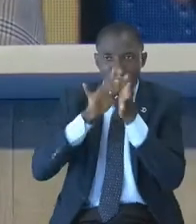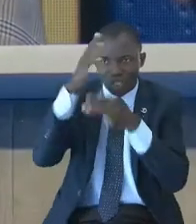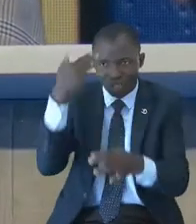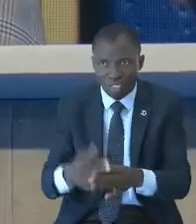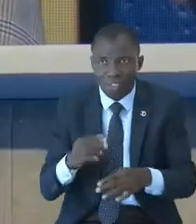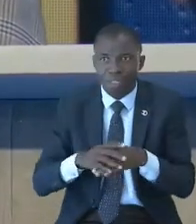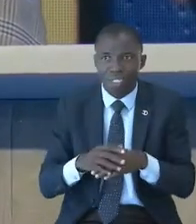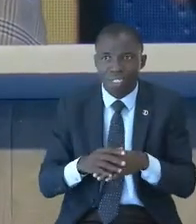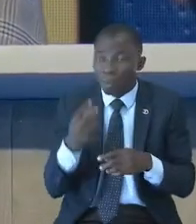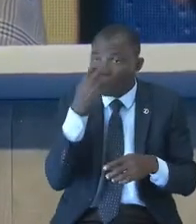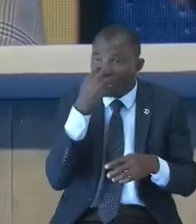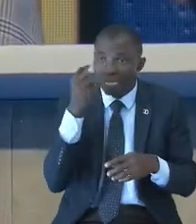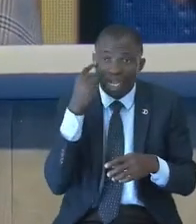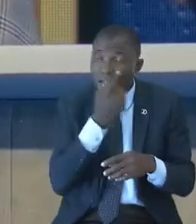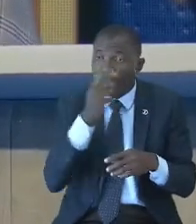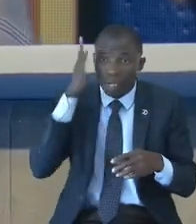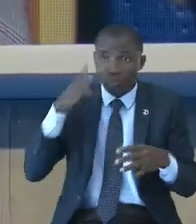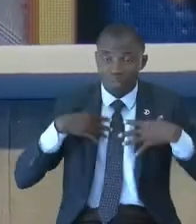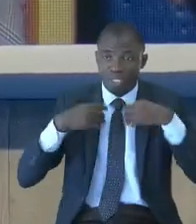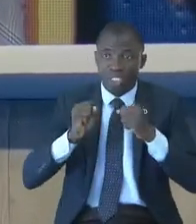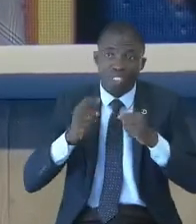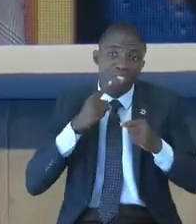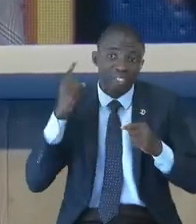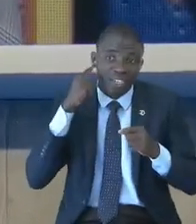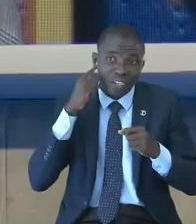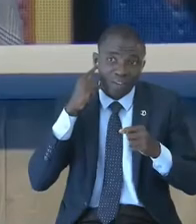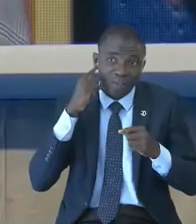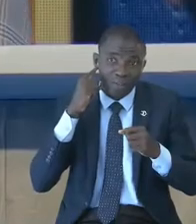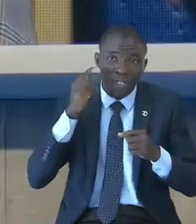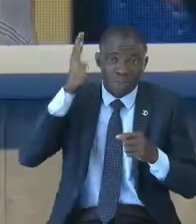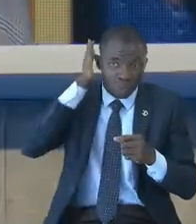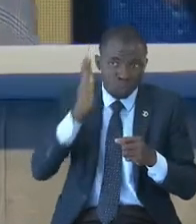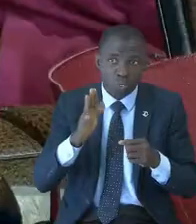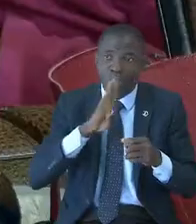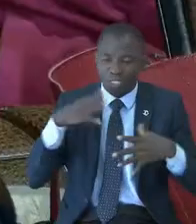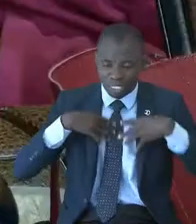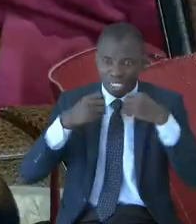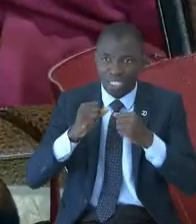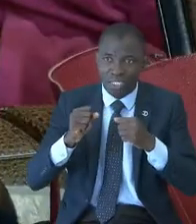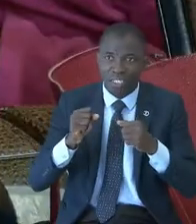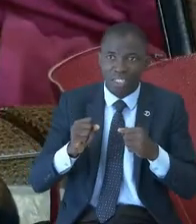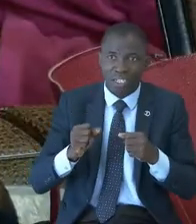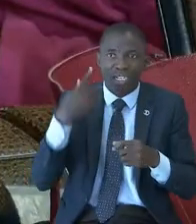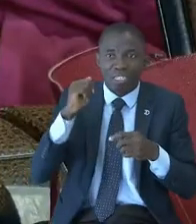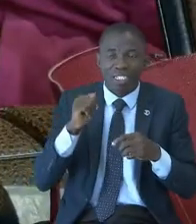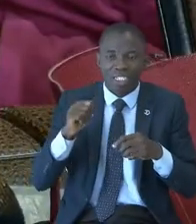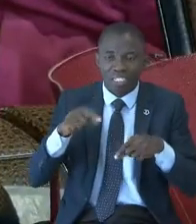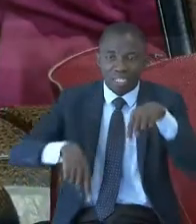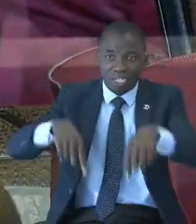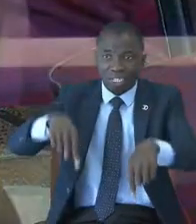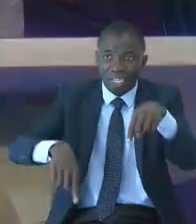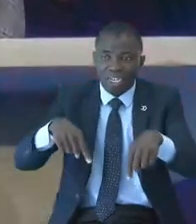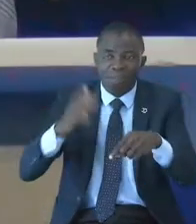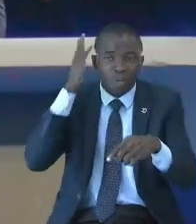eyes will be healed. The deaf and the dumb will be healed. The lame, the paralyzed will